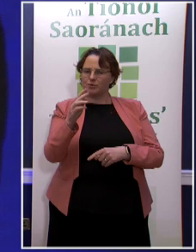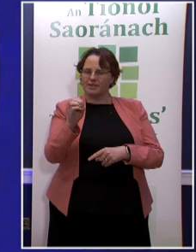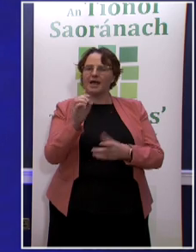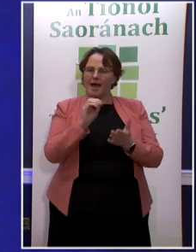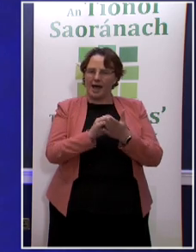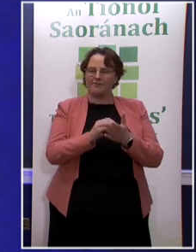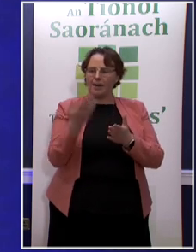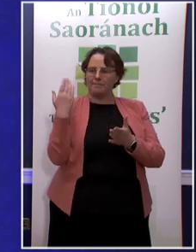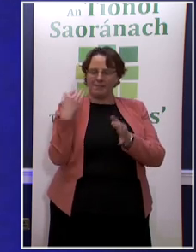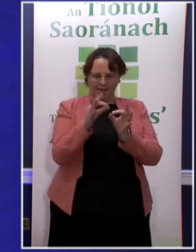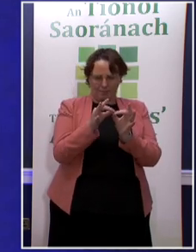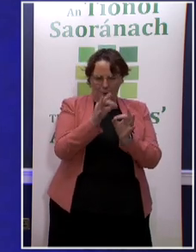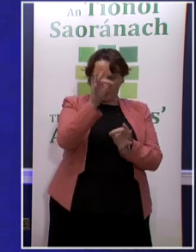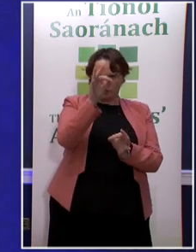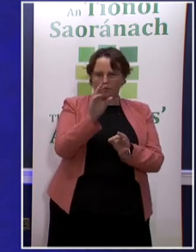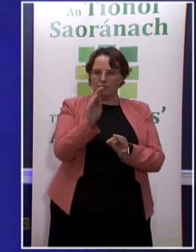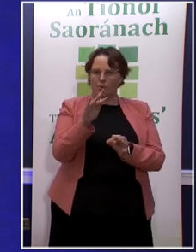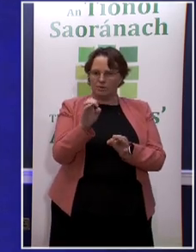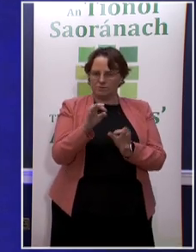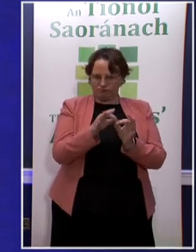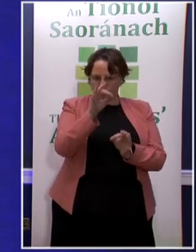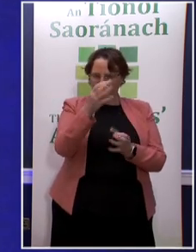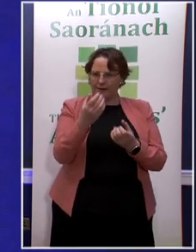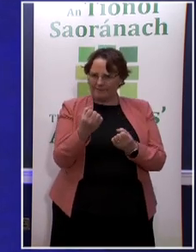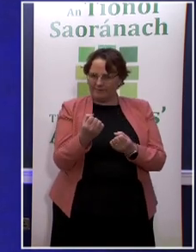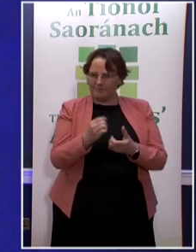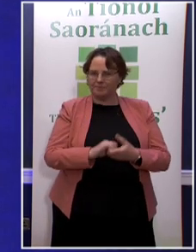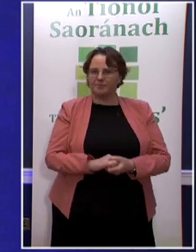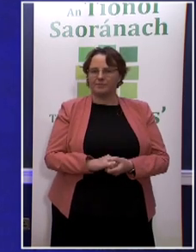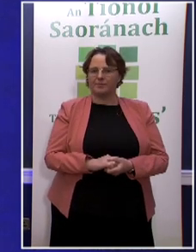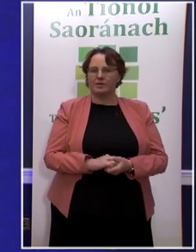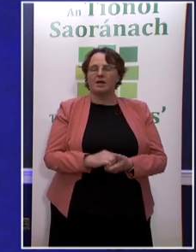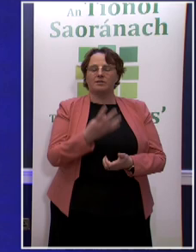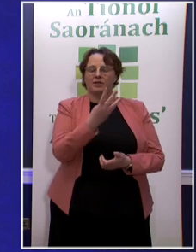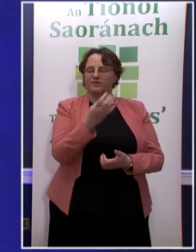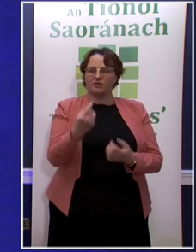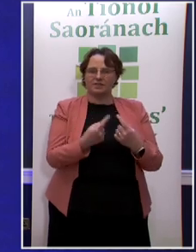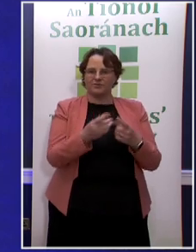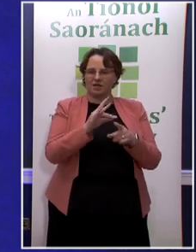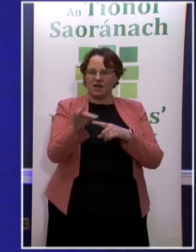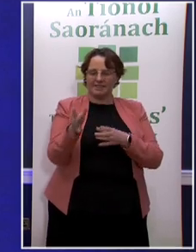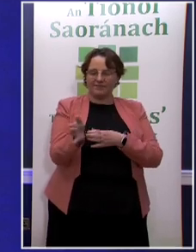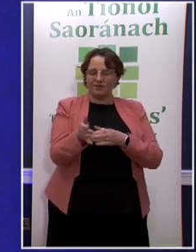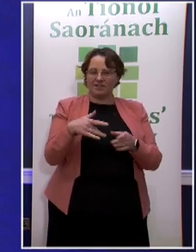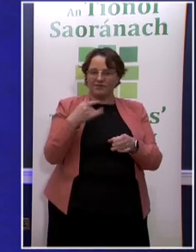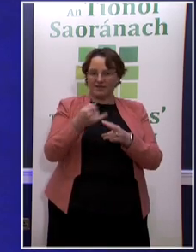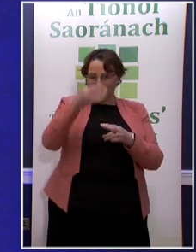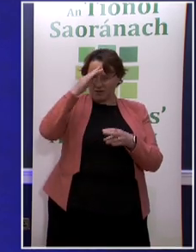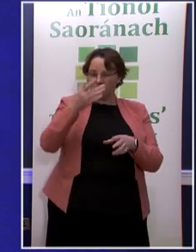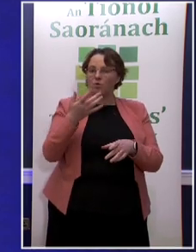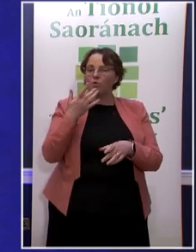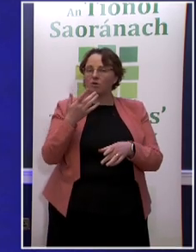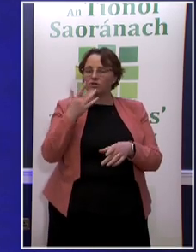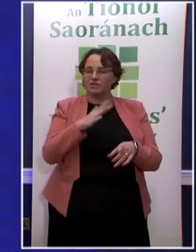backbones. And Irish waters host 400 different species of fish, many of which form the basis for